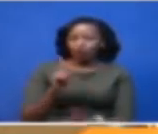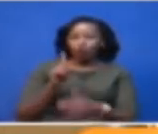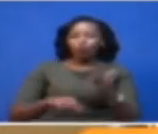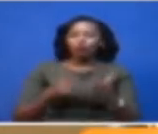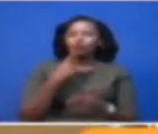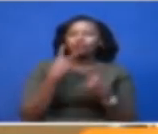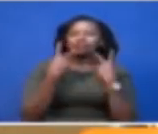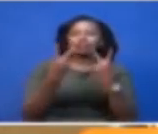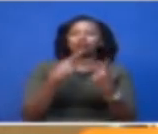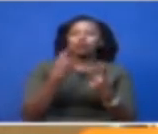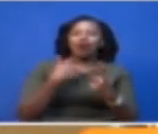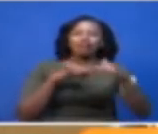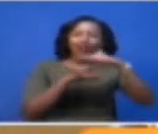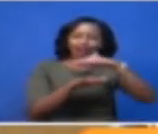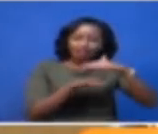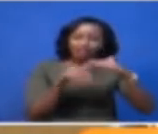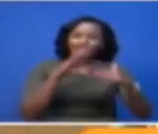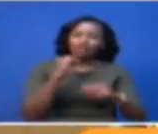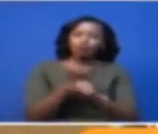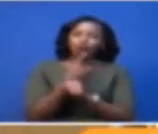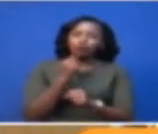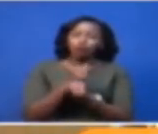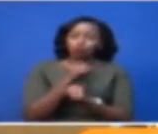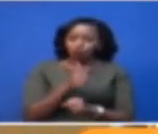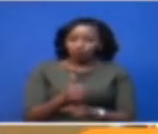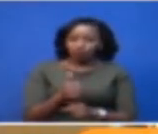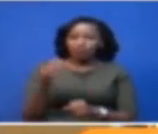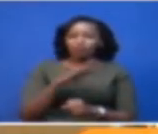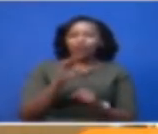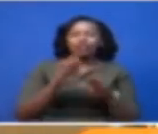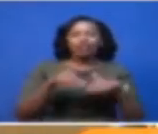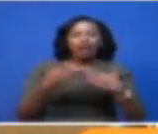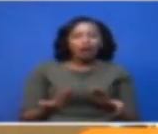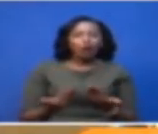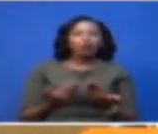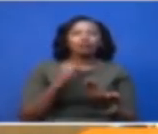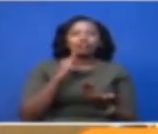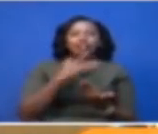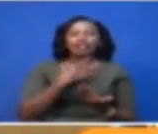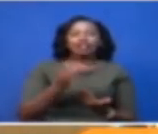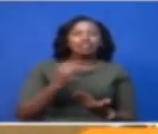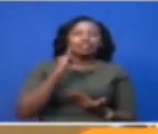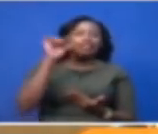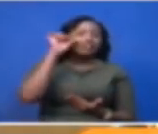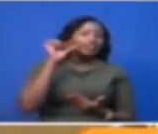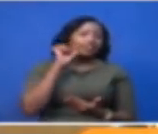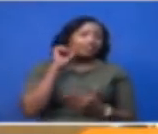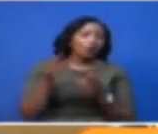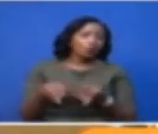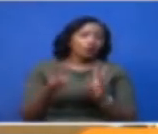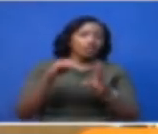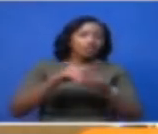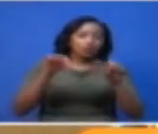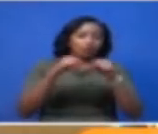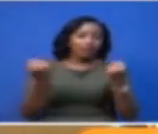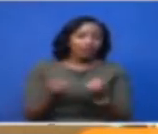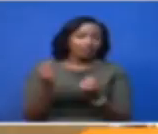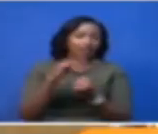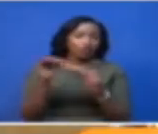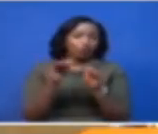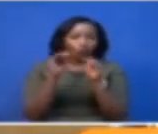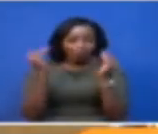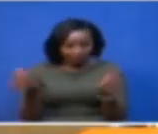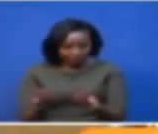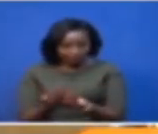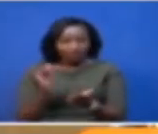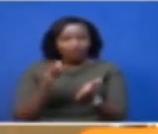has access and who doesn't, and the way it's taken a gendered aspect in society and globally, is just a reflection of